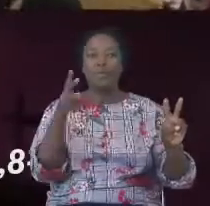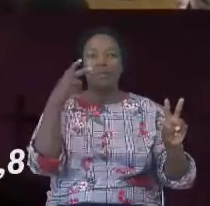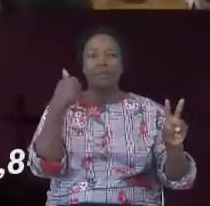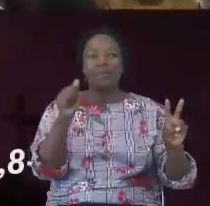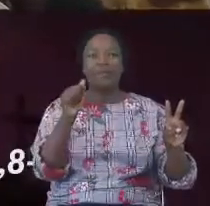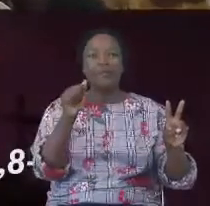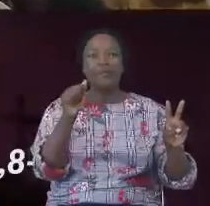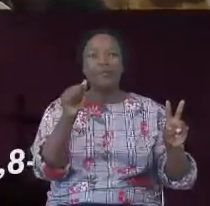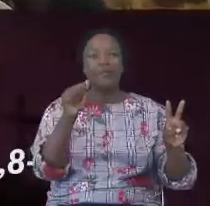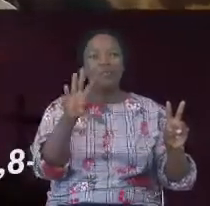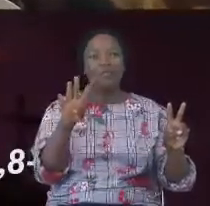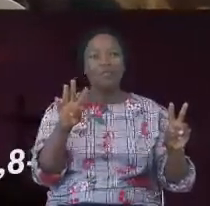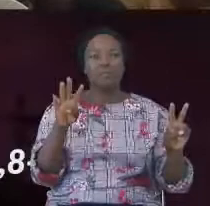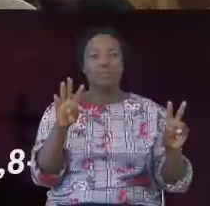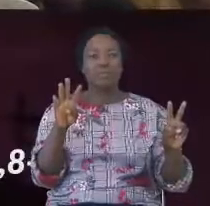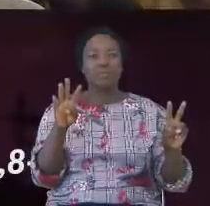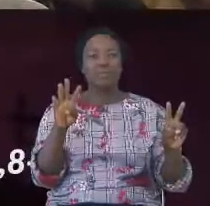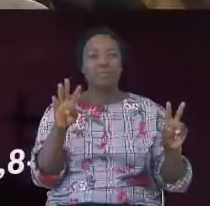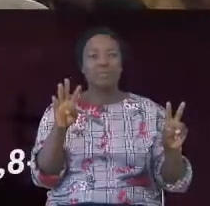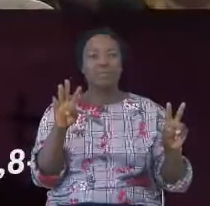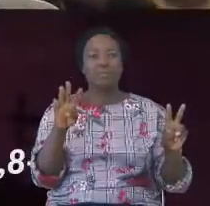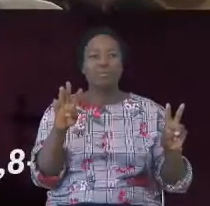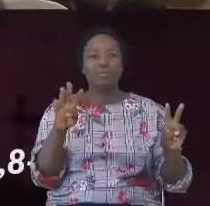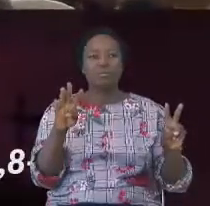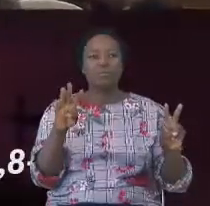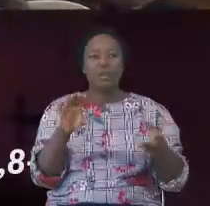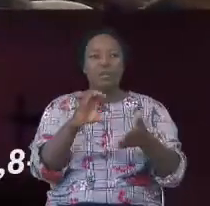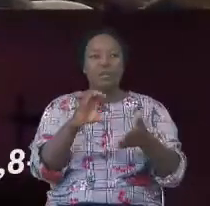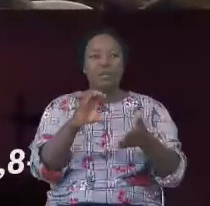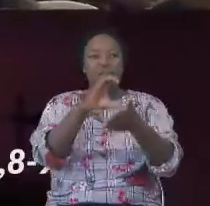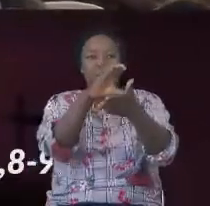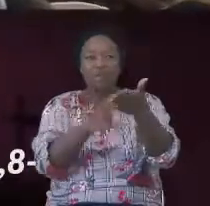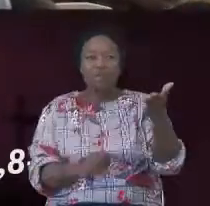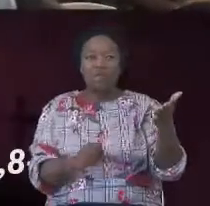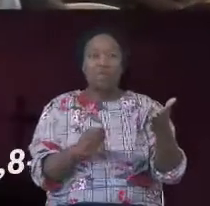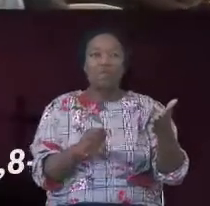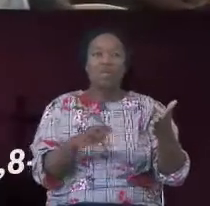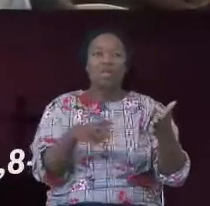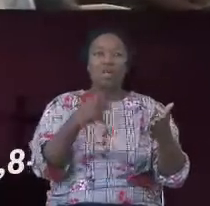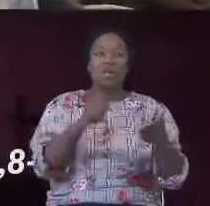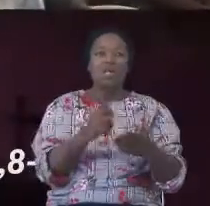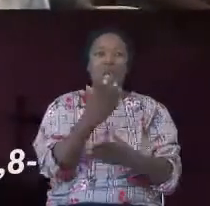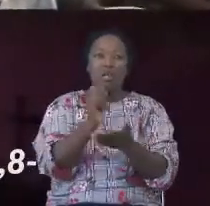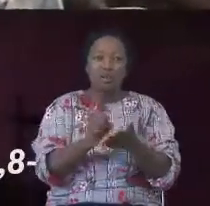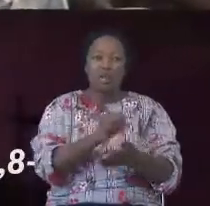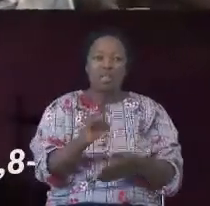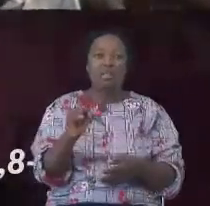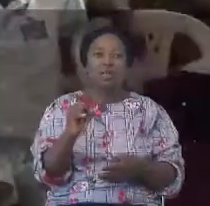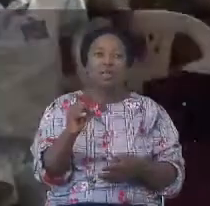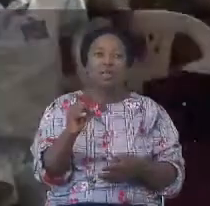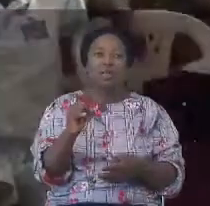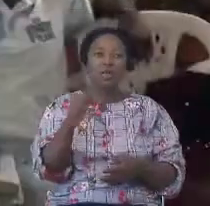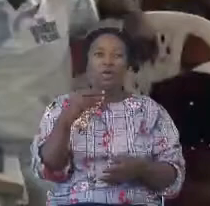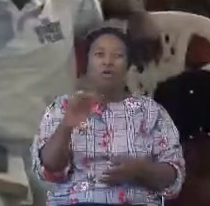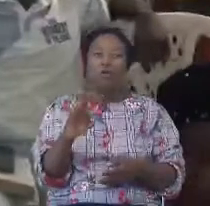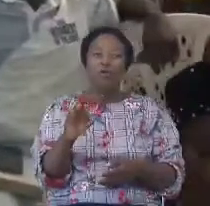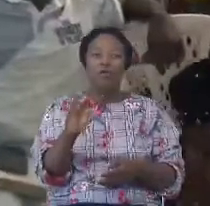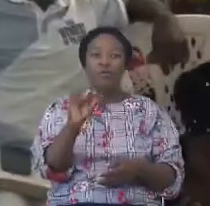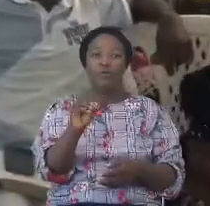Colossians chapter 2, reading from verse 14, blotting